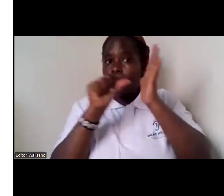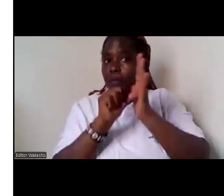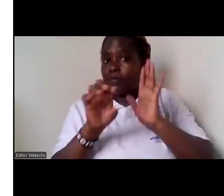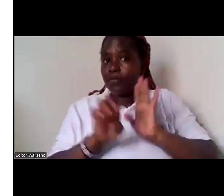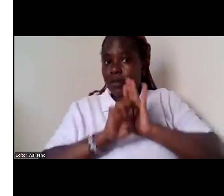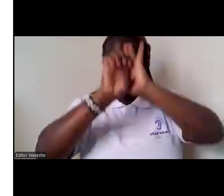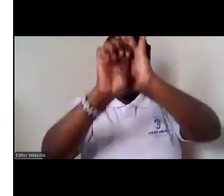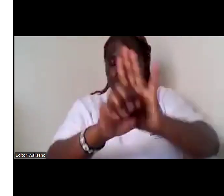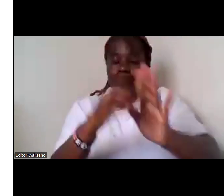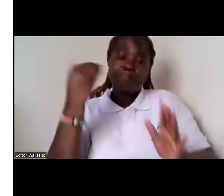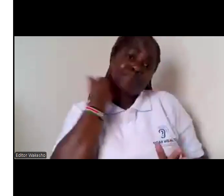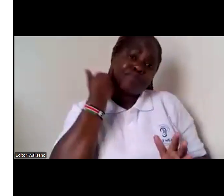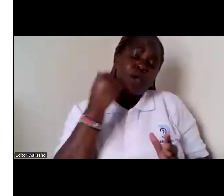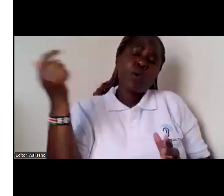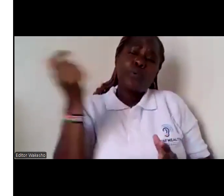painful